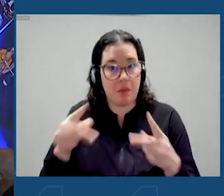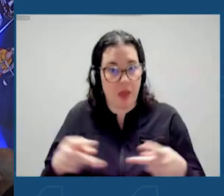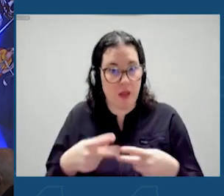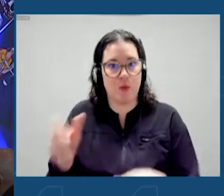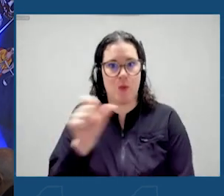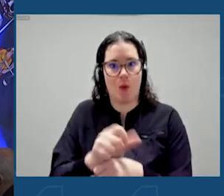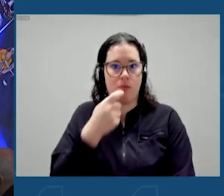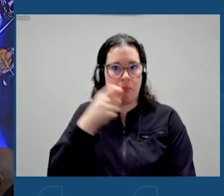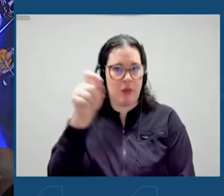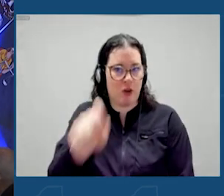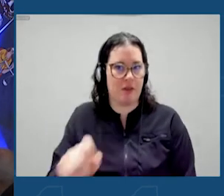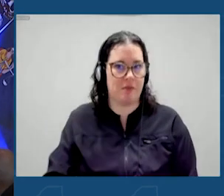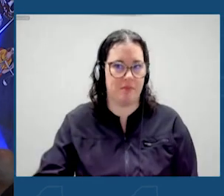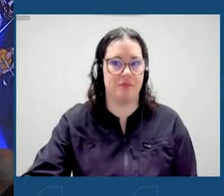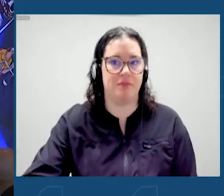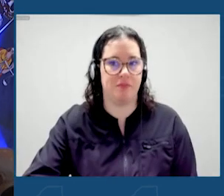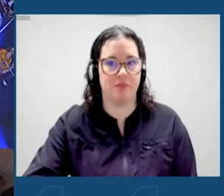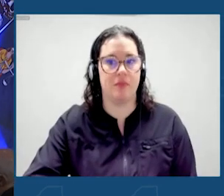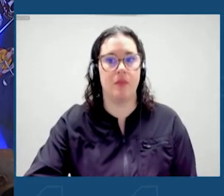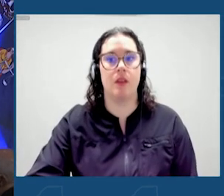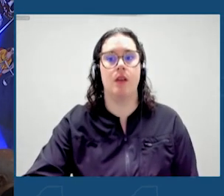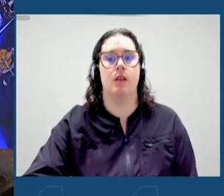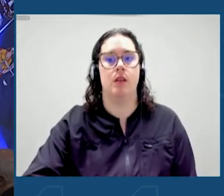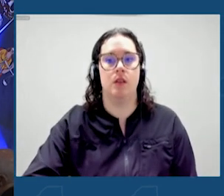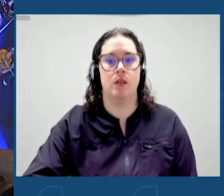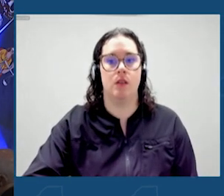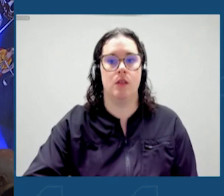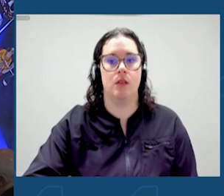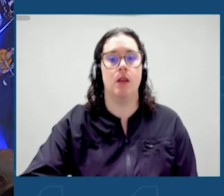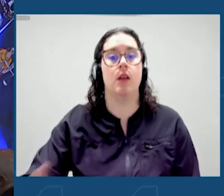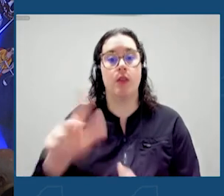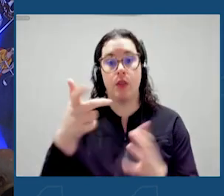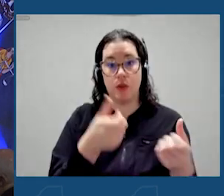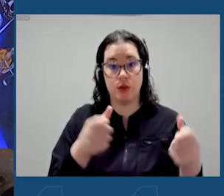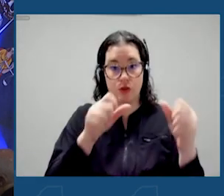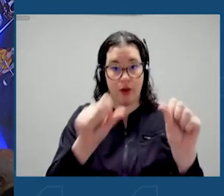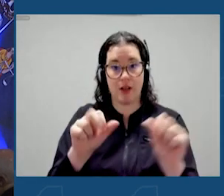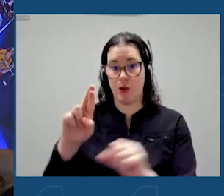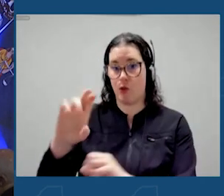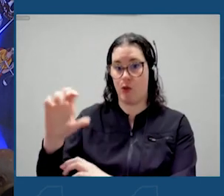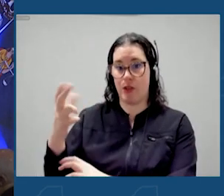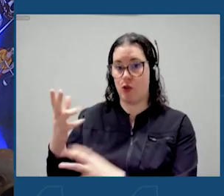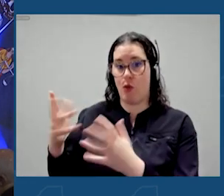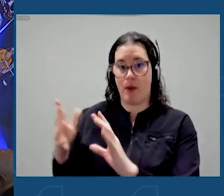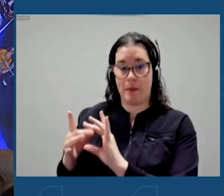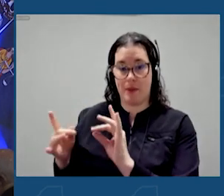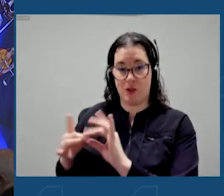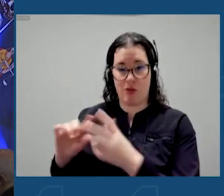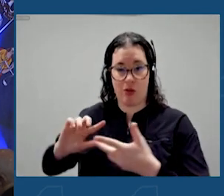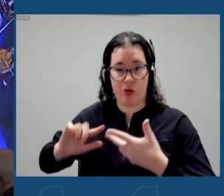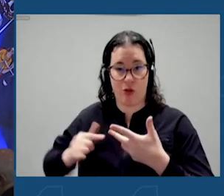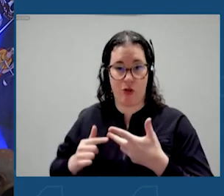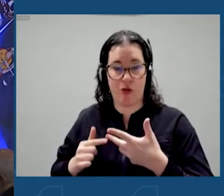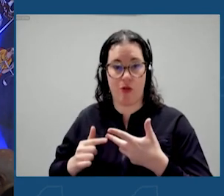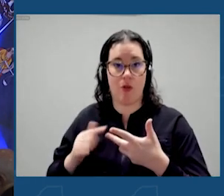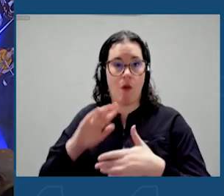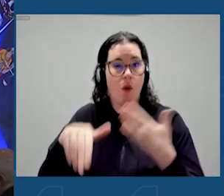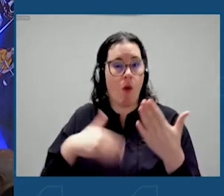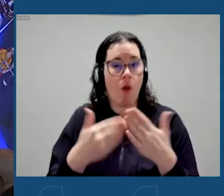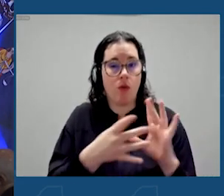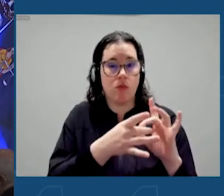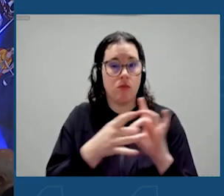period. This third strategy, as Rich said, is all about